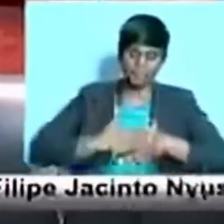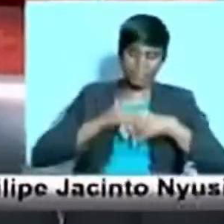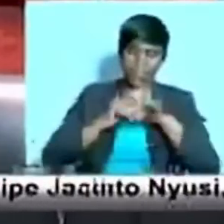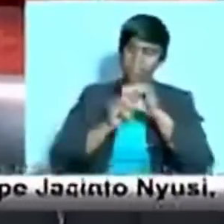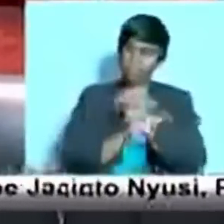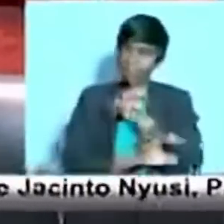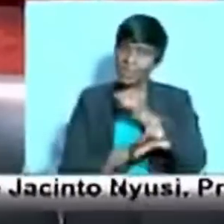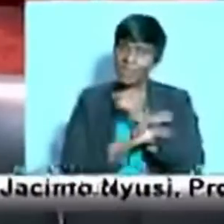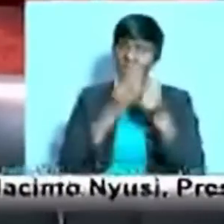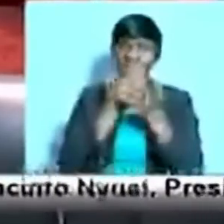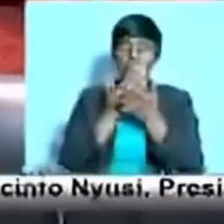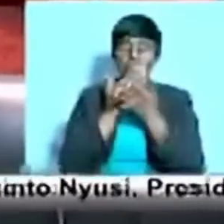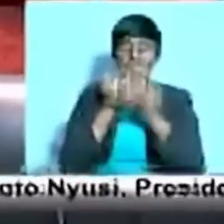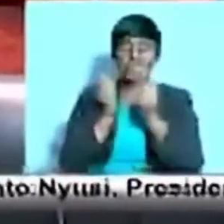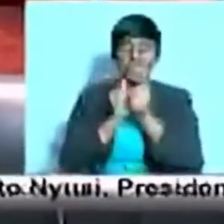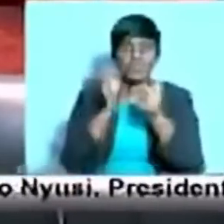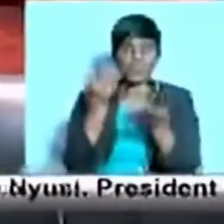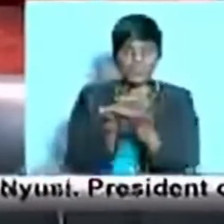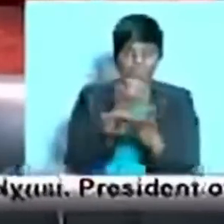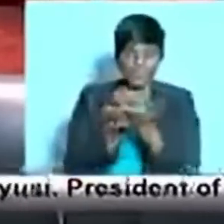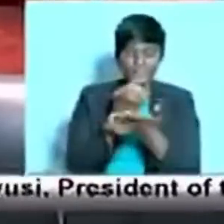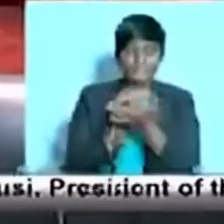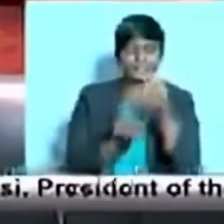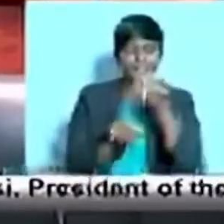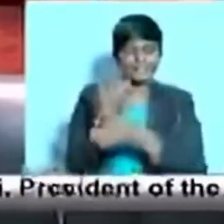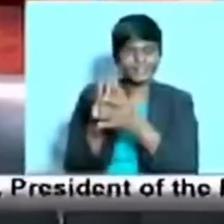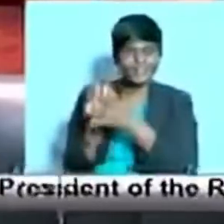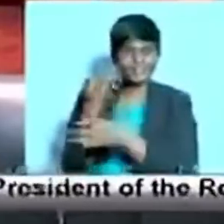country, attracted by the growing economy,